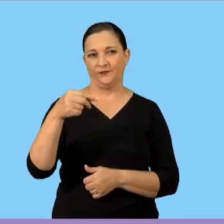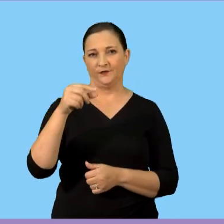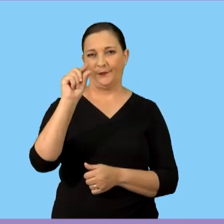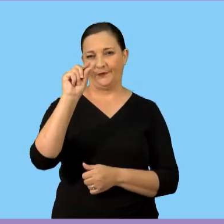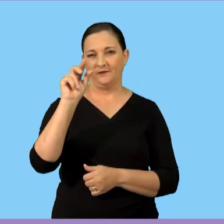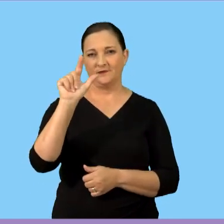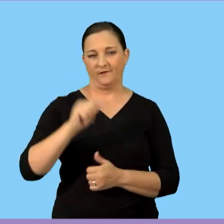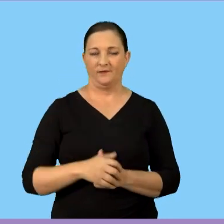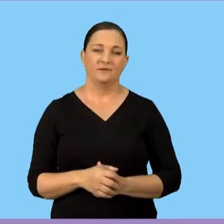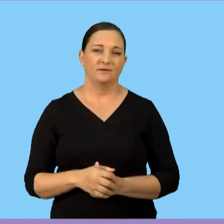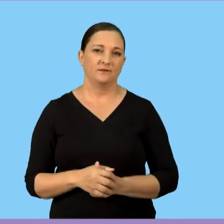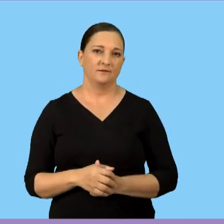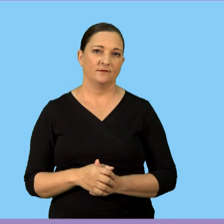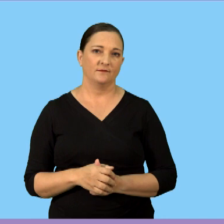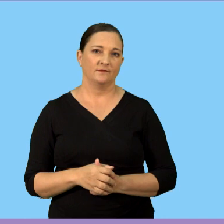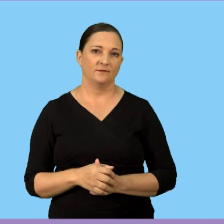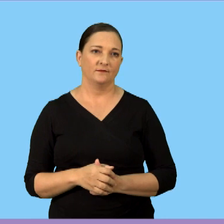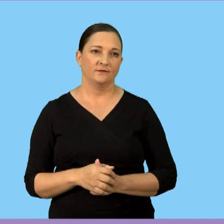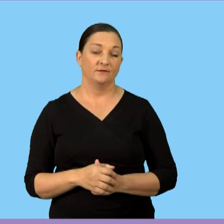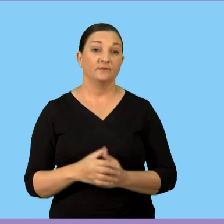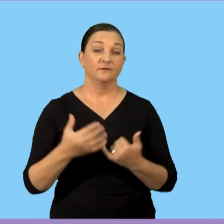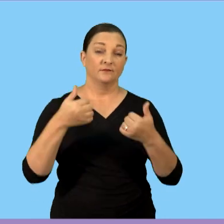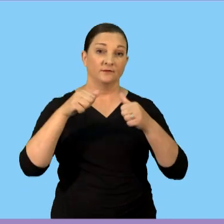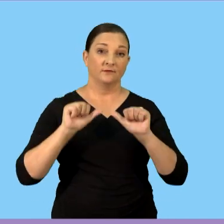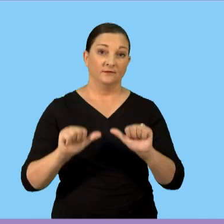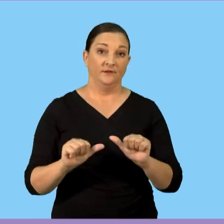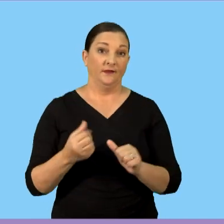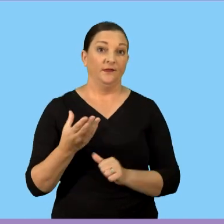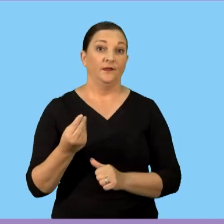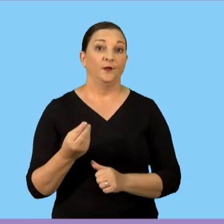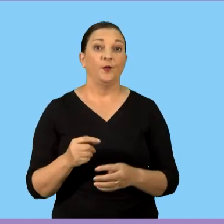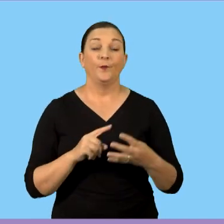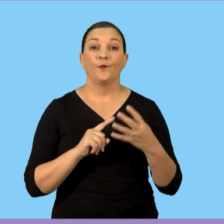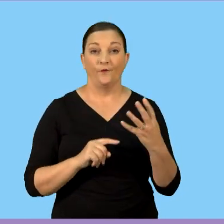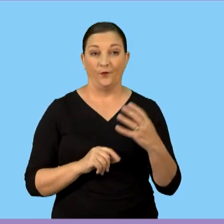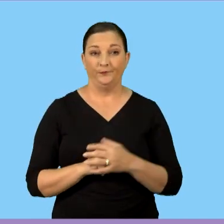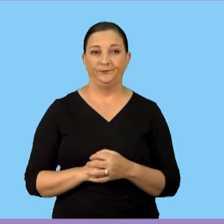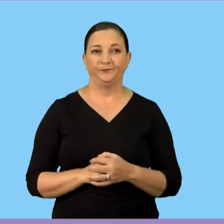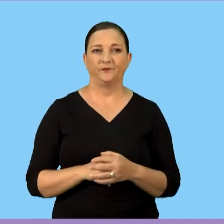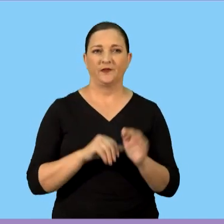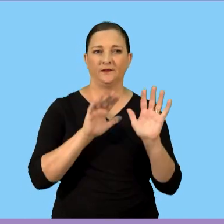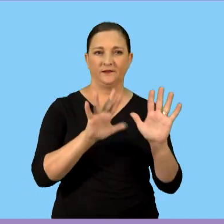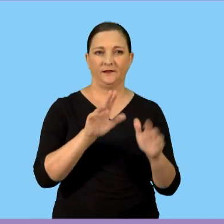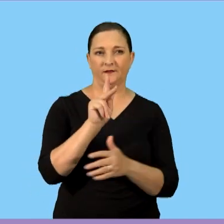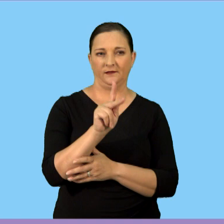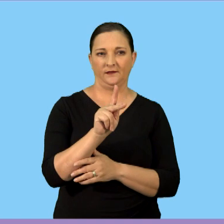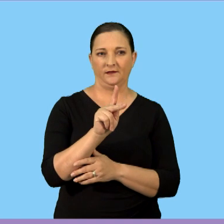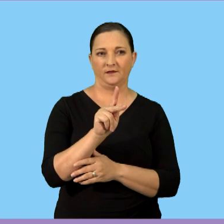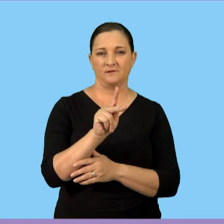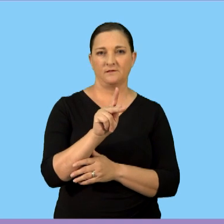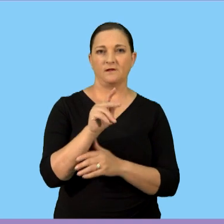45gh exponent 7. Let's move on to number 4. We have there 10k exponent